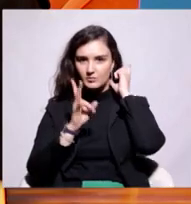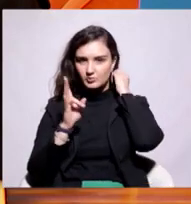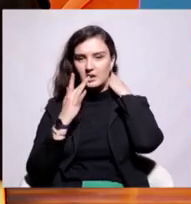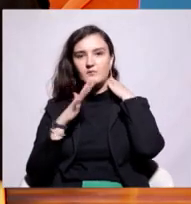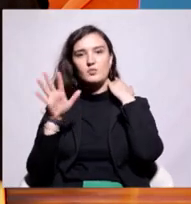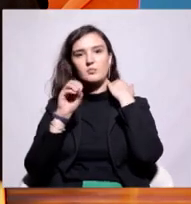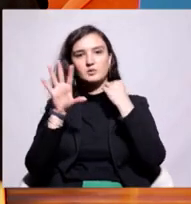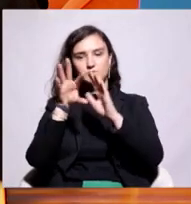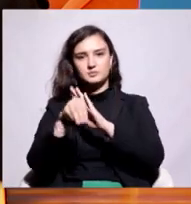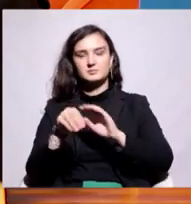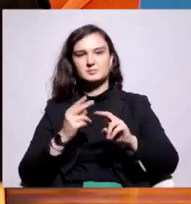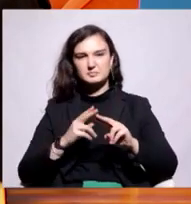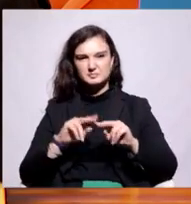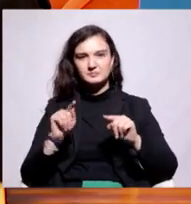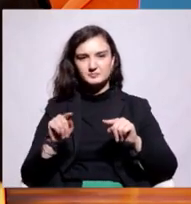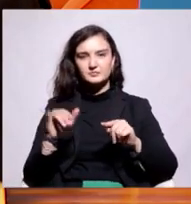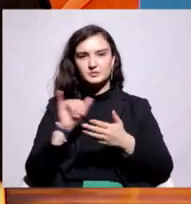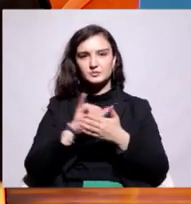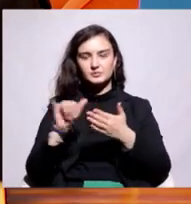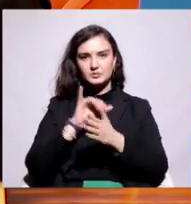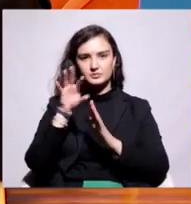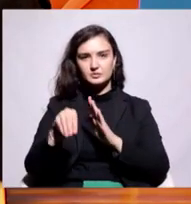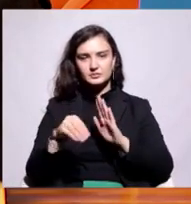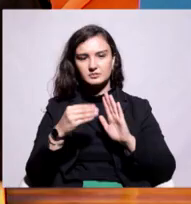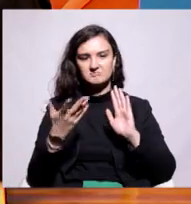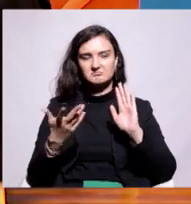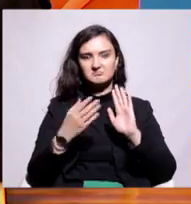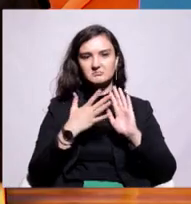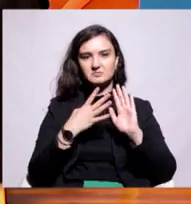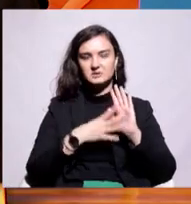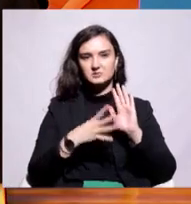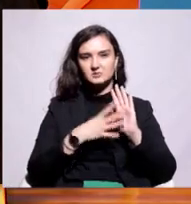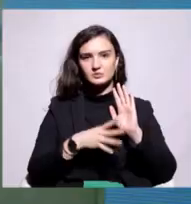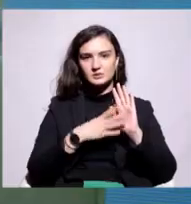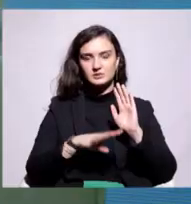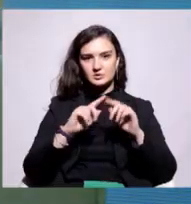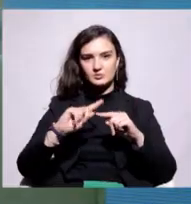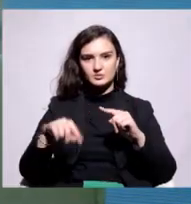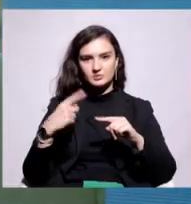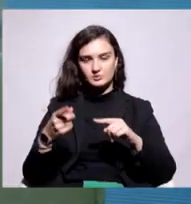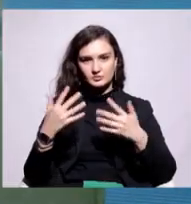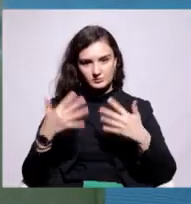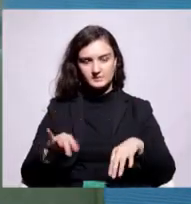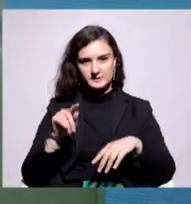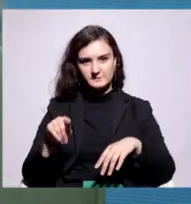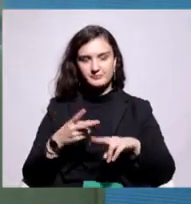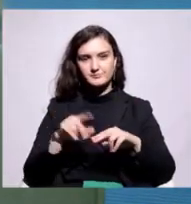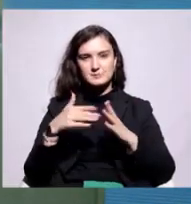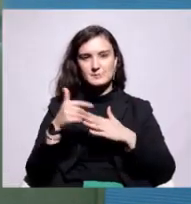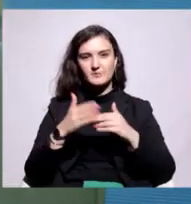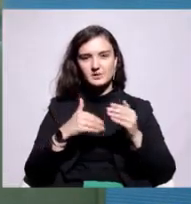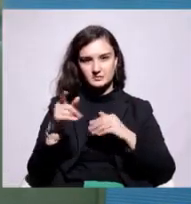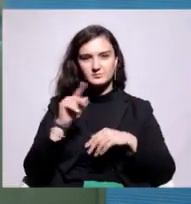Europe. And he returns to New York in about like 1806, the 19th century already. He practices